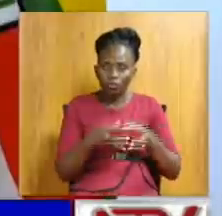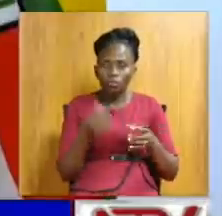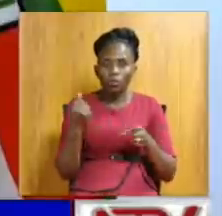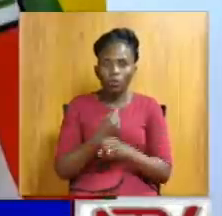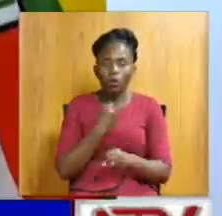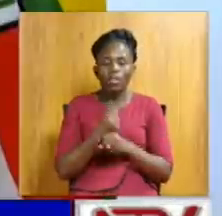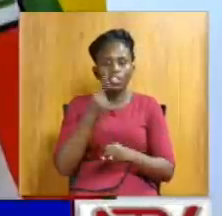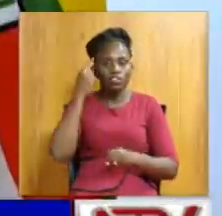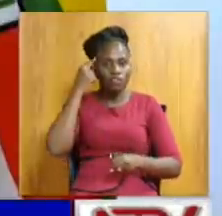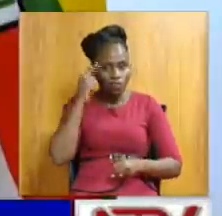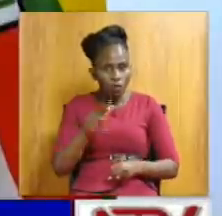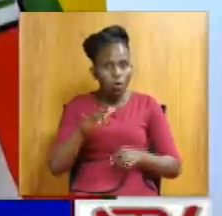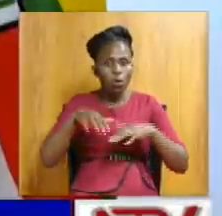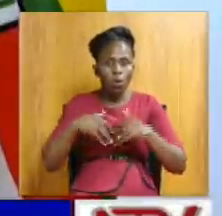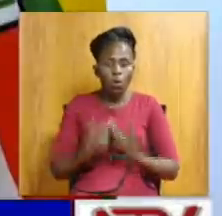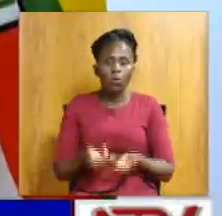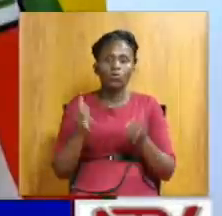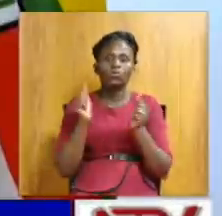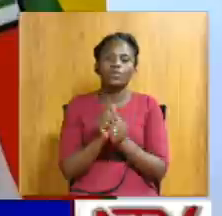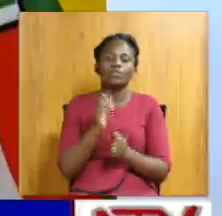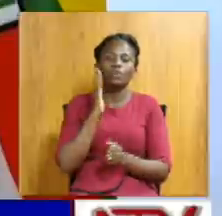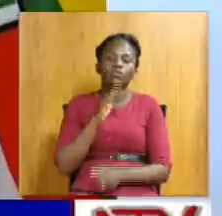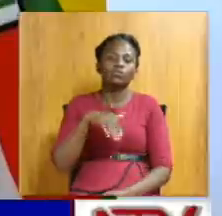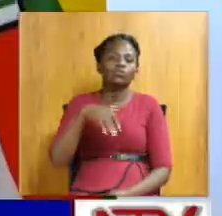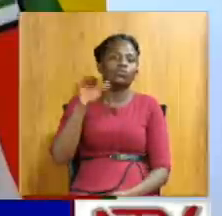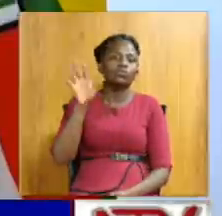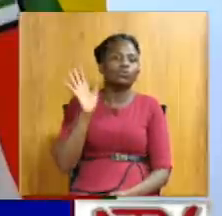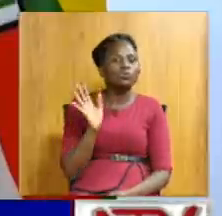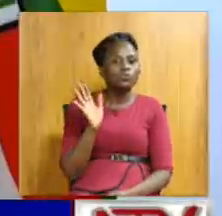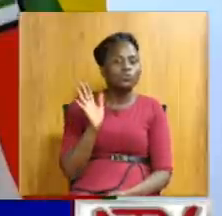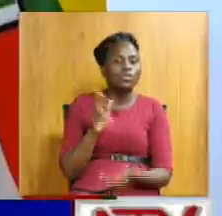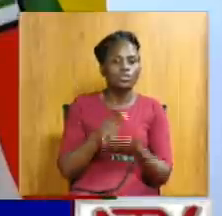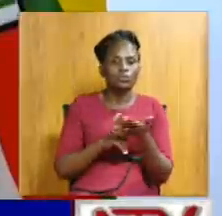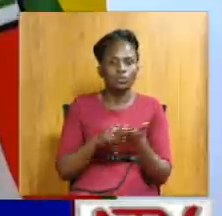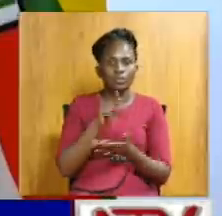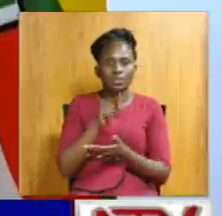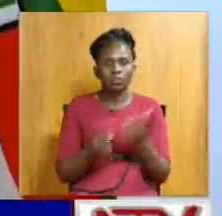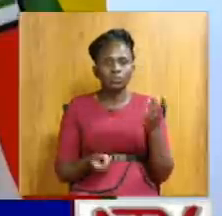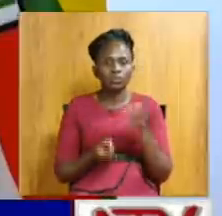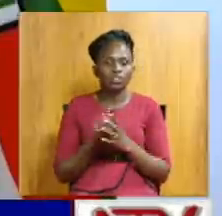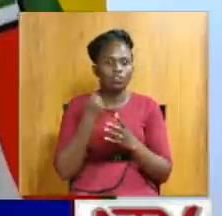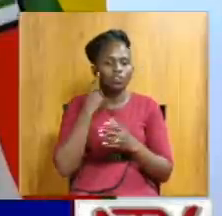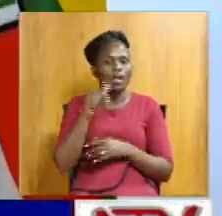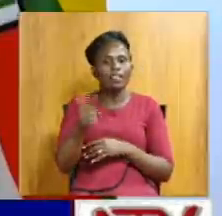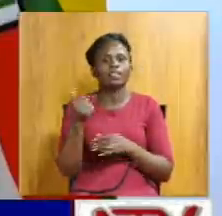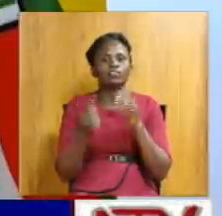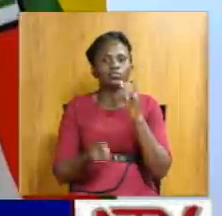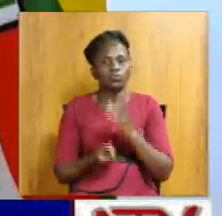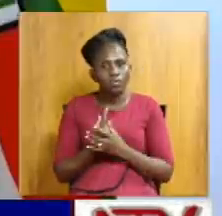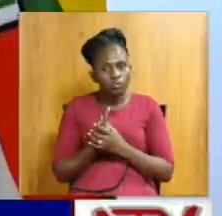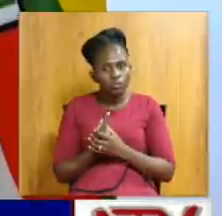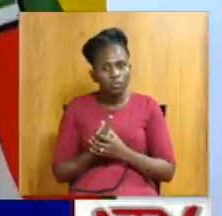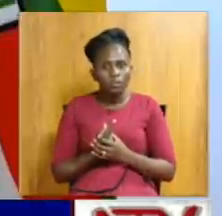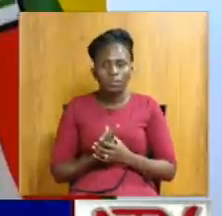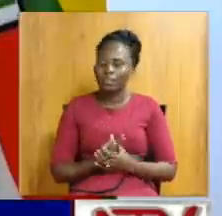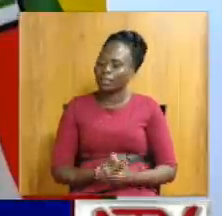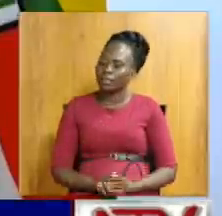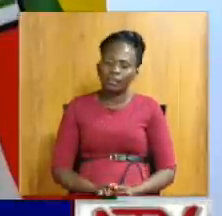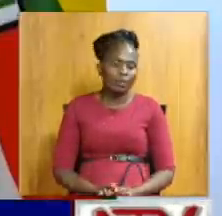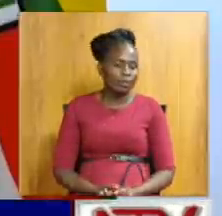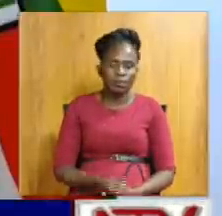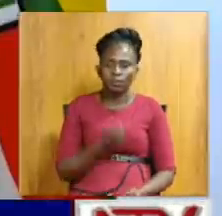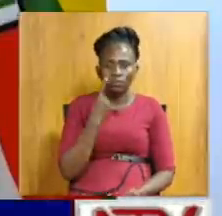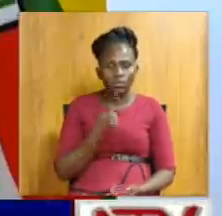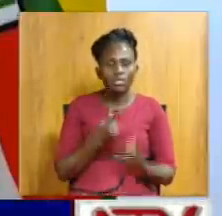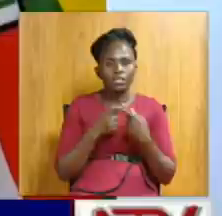for or with foreigners or taking advantage of some situations are sowing mayhem in the different parts